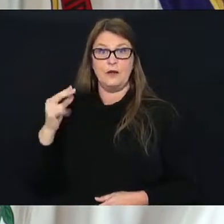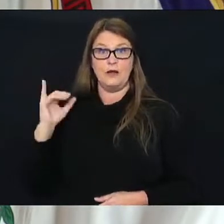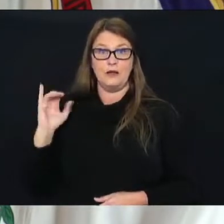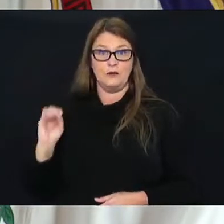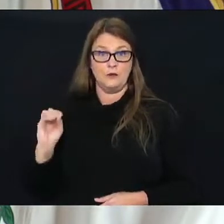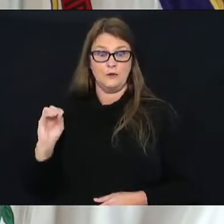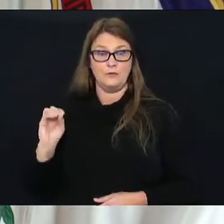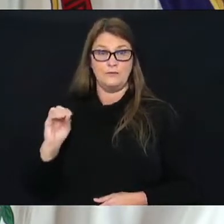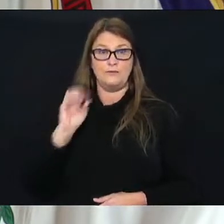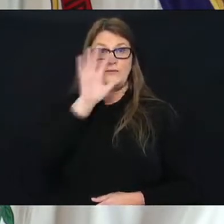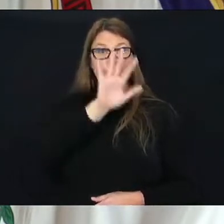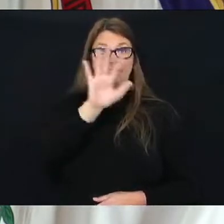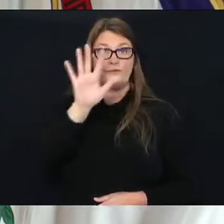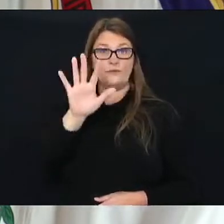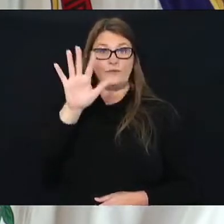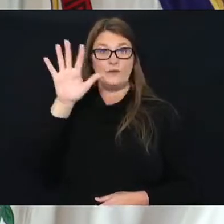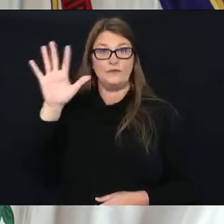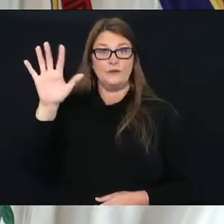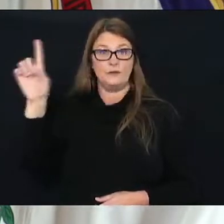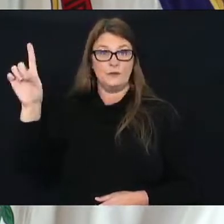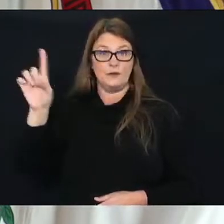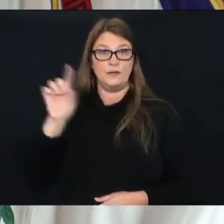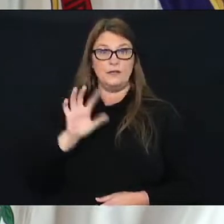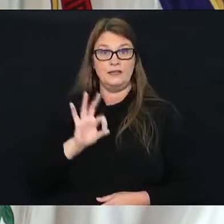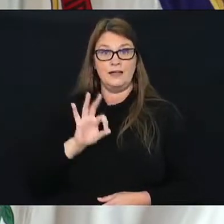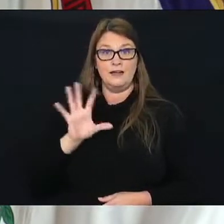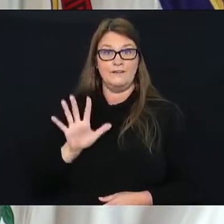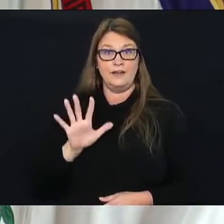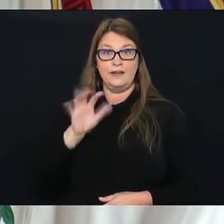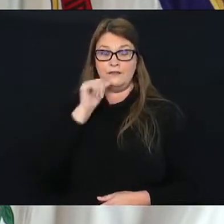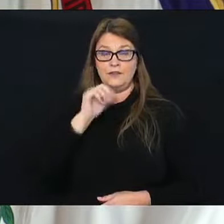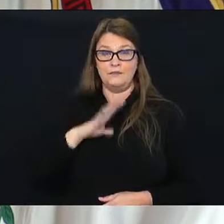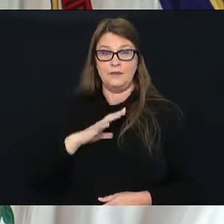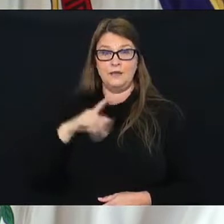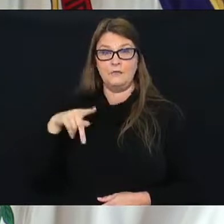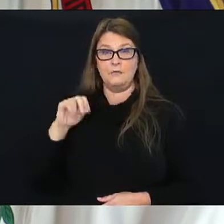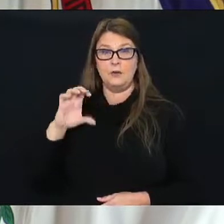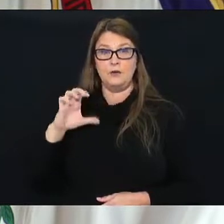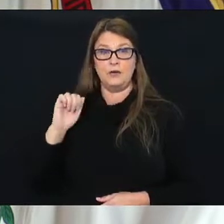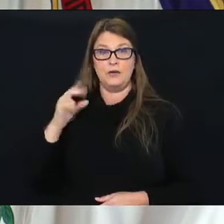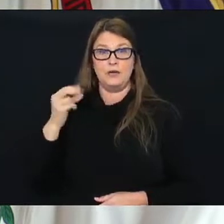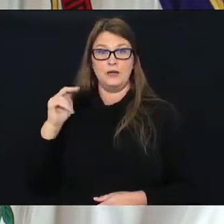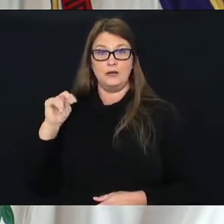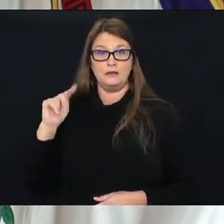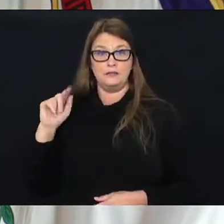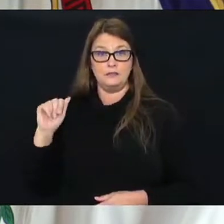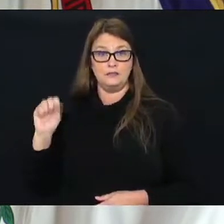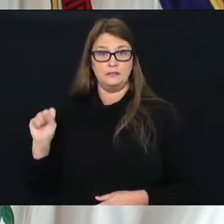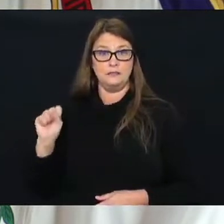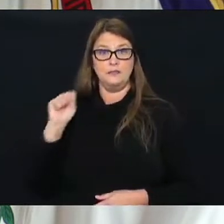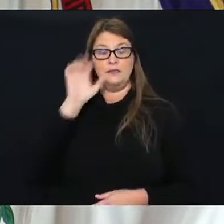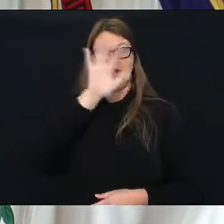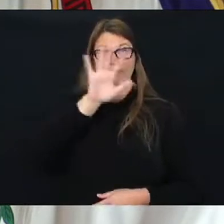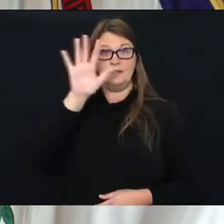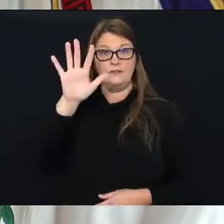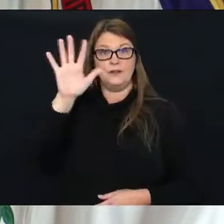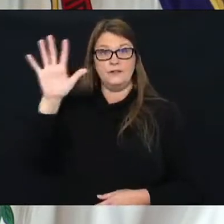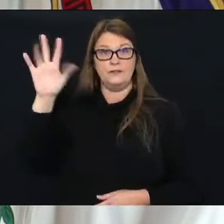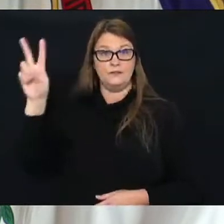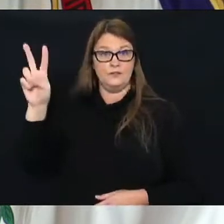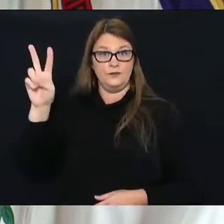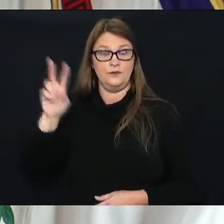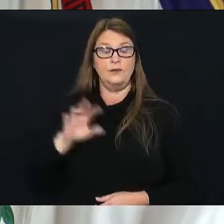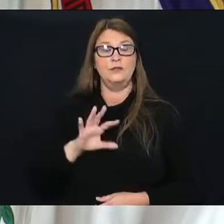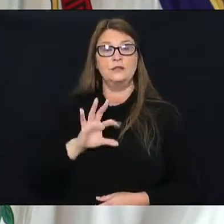County. The 5,551st death, a 95-year-old female from Pocahontas County. The 5,552nd